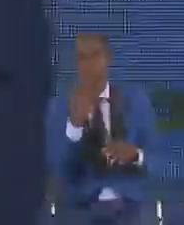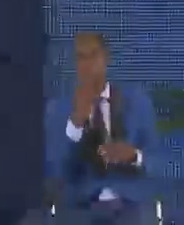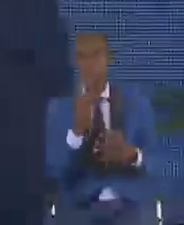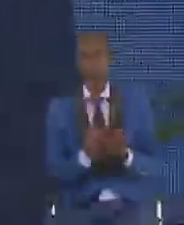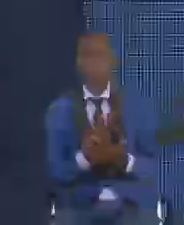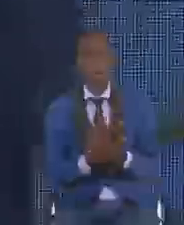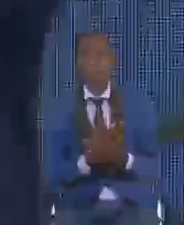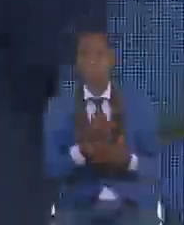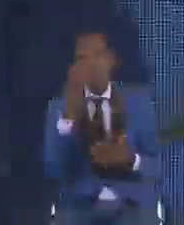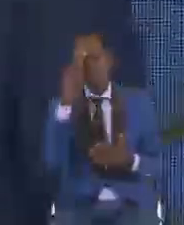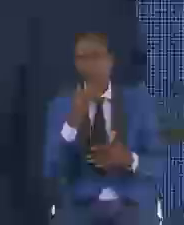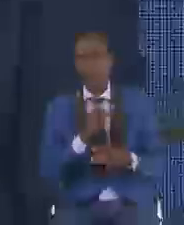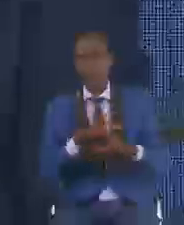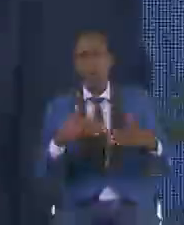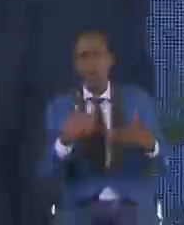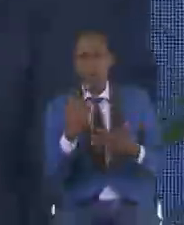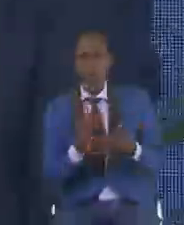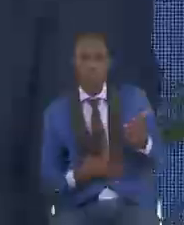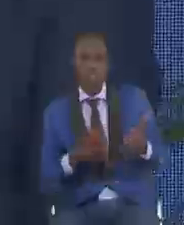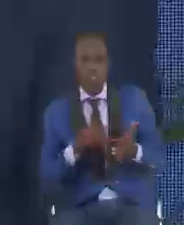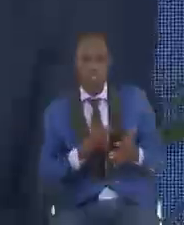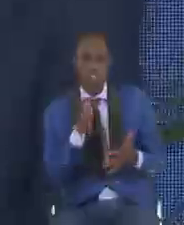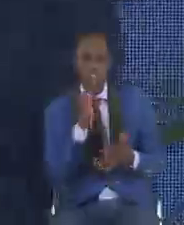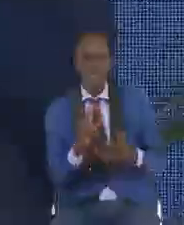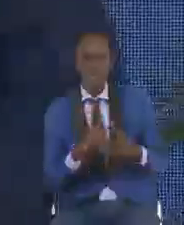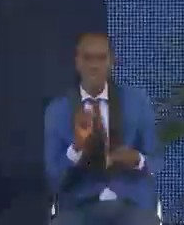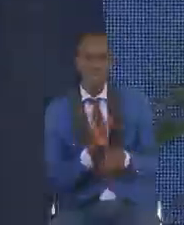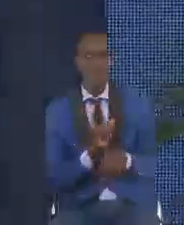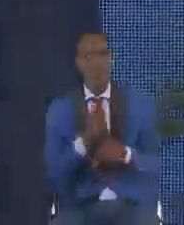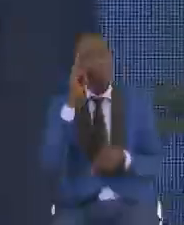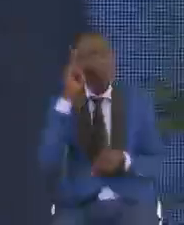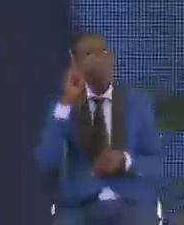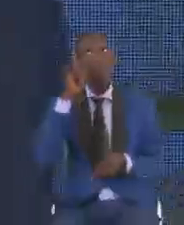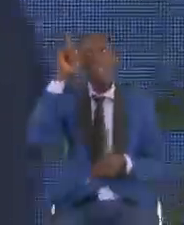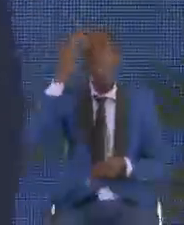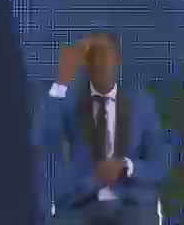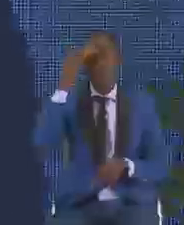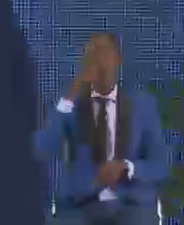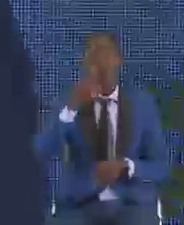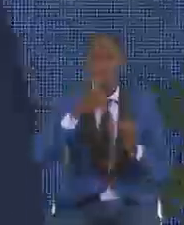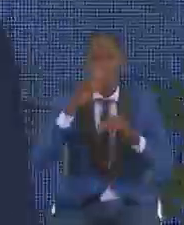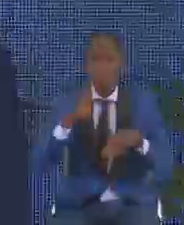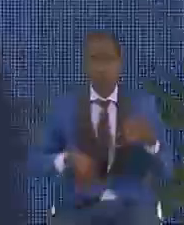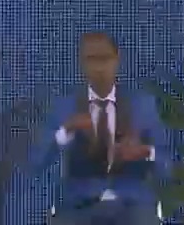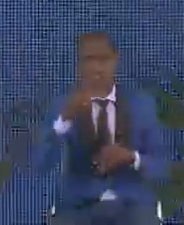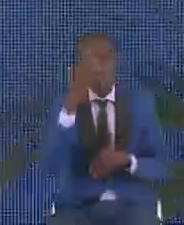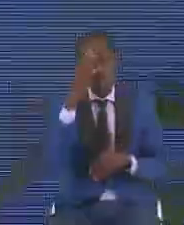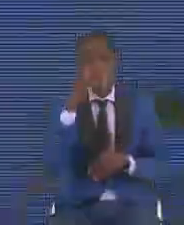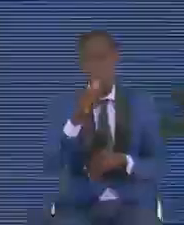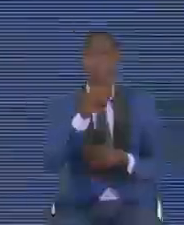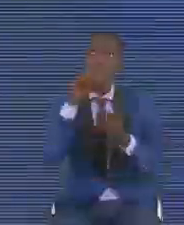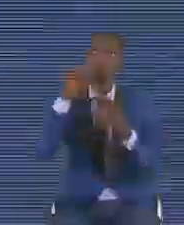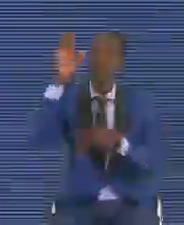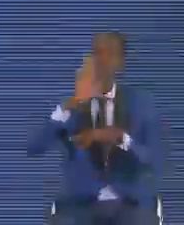what it takes. He knew you beyond you knowing yourself. And if he called you by